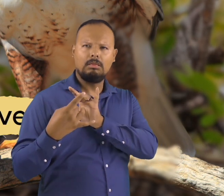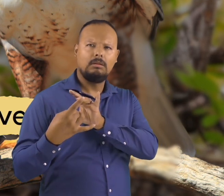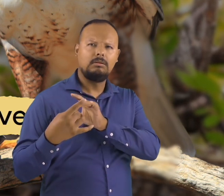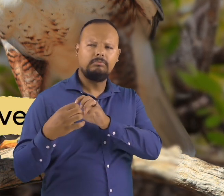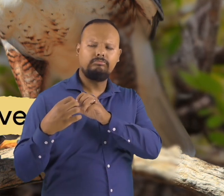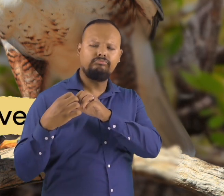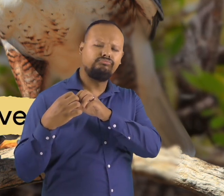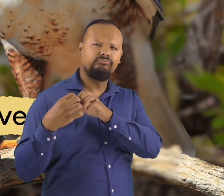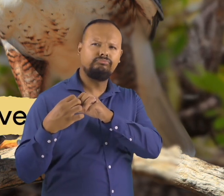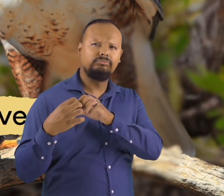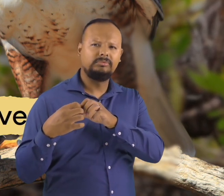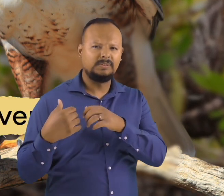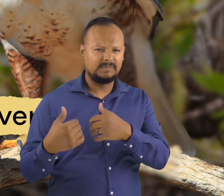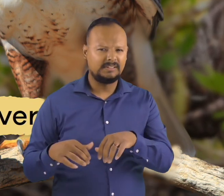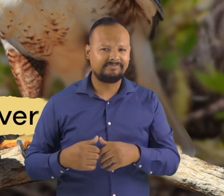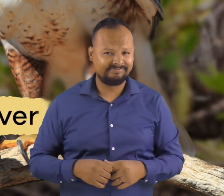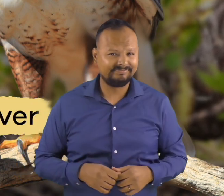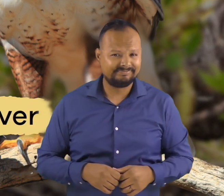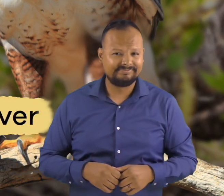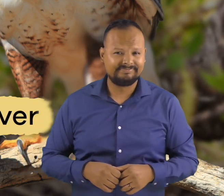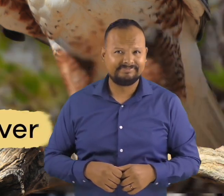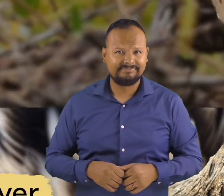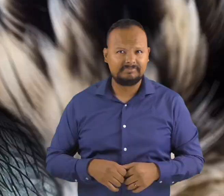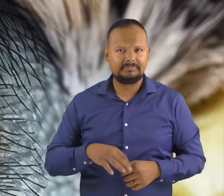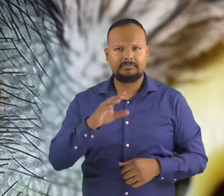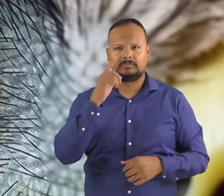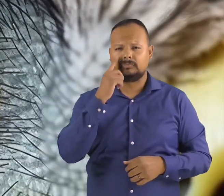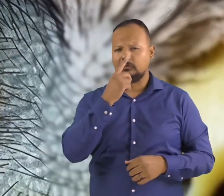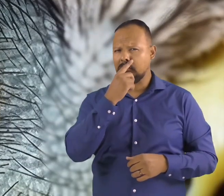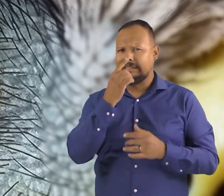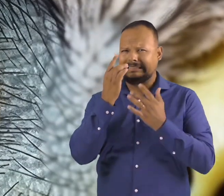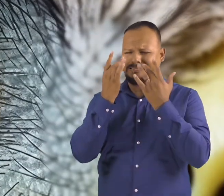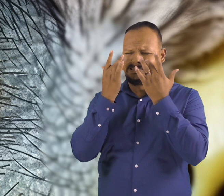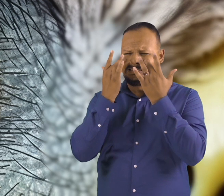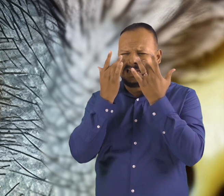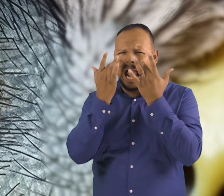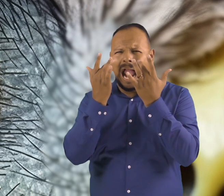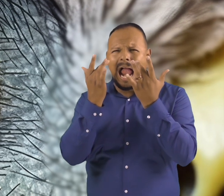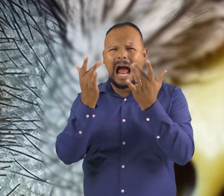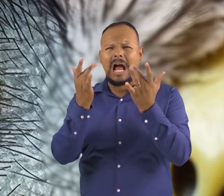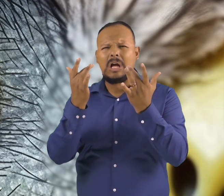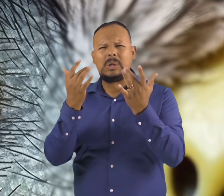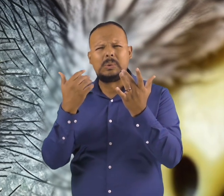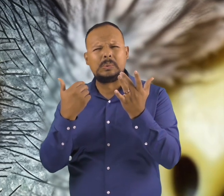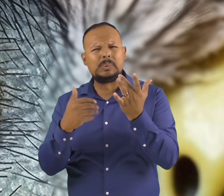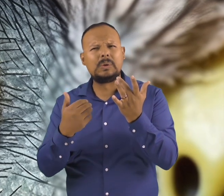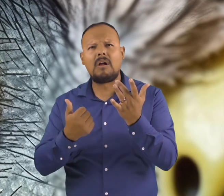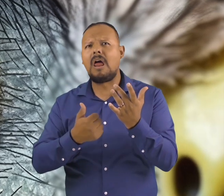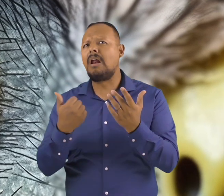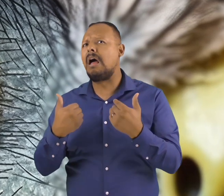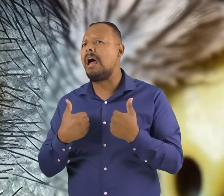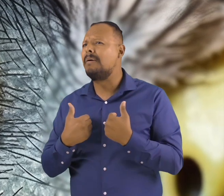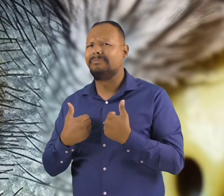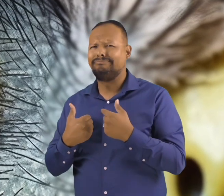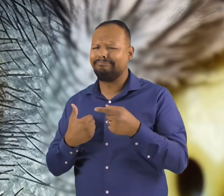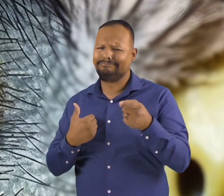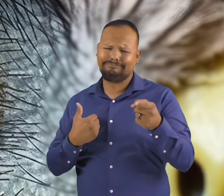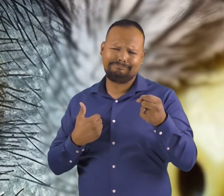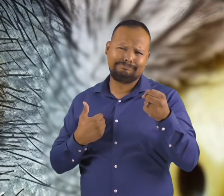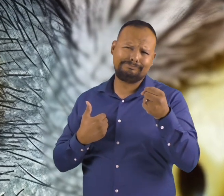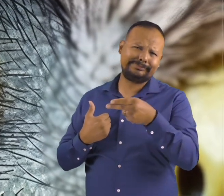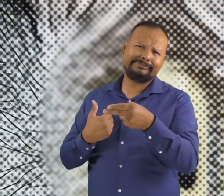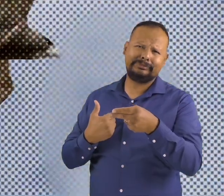a mate, they stay together forever. Hawks have the best eyesight in the entire animal